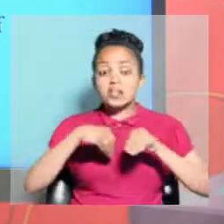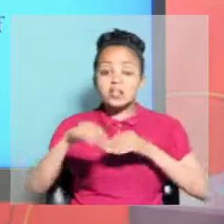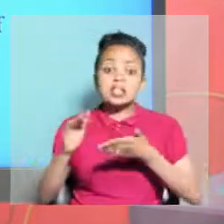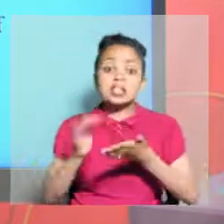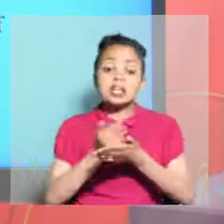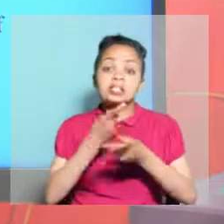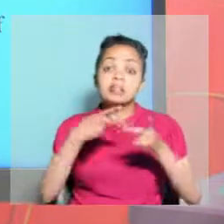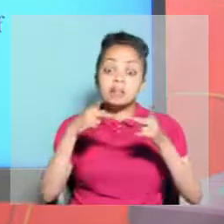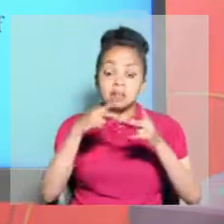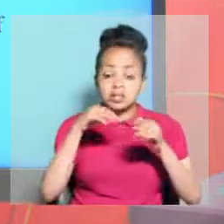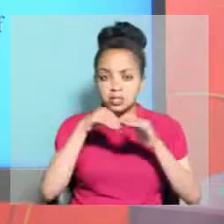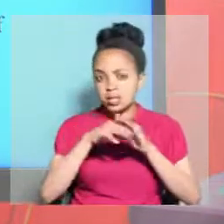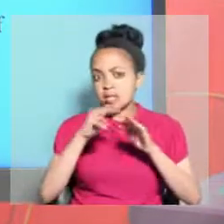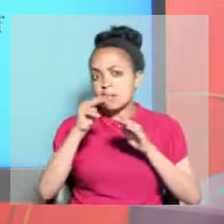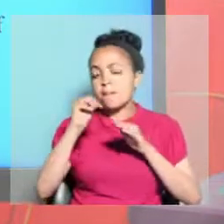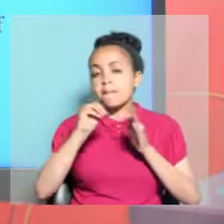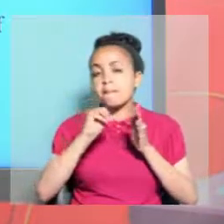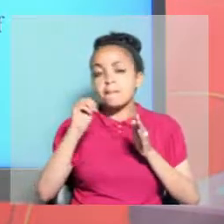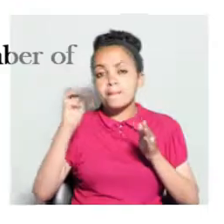place during meiosis I.